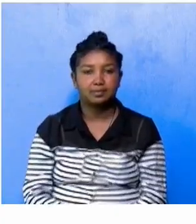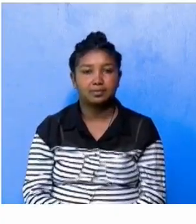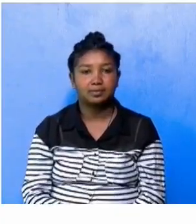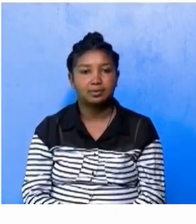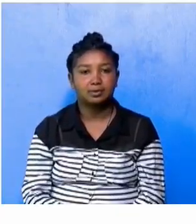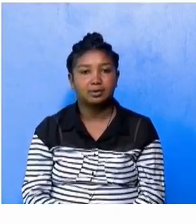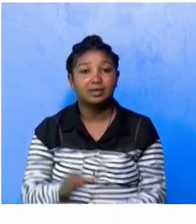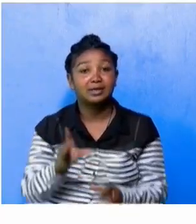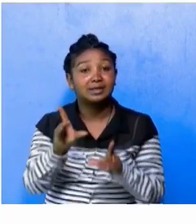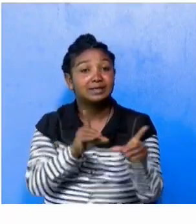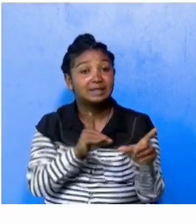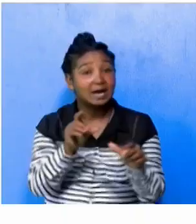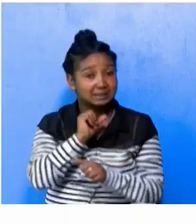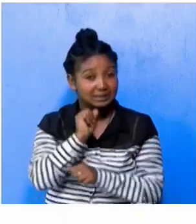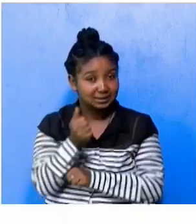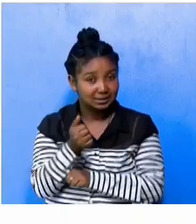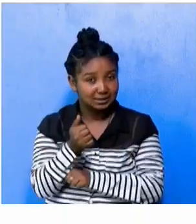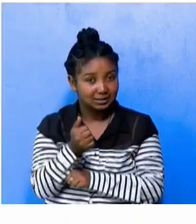doesn't